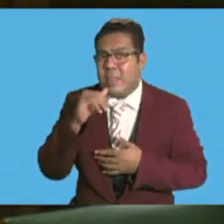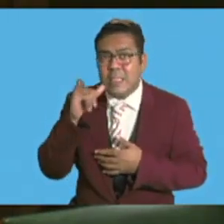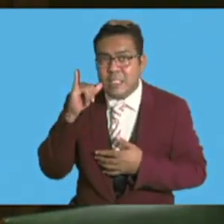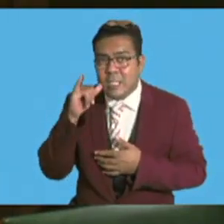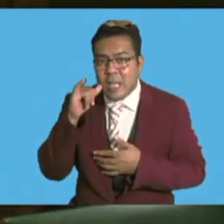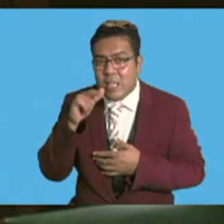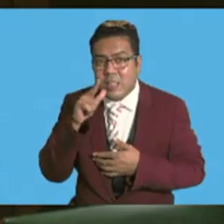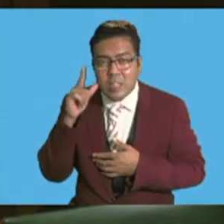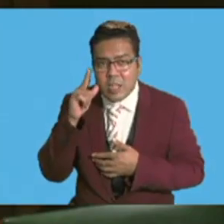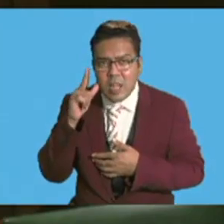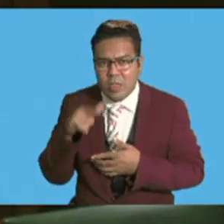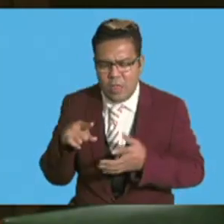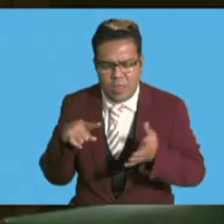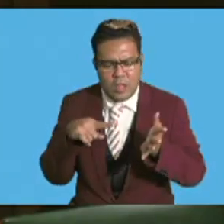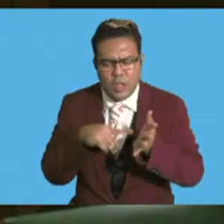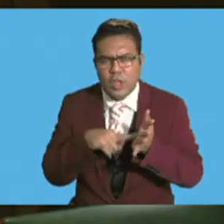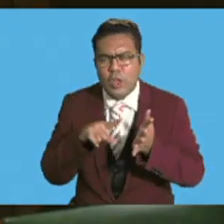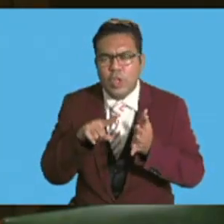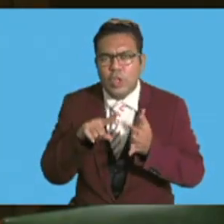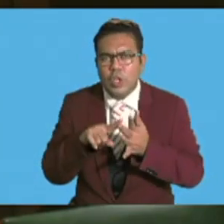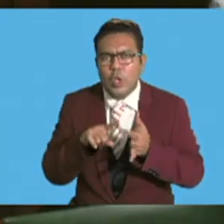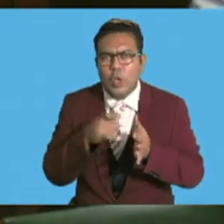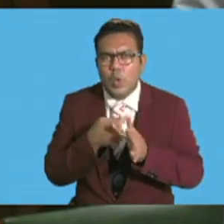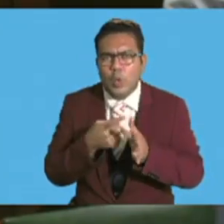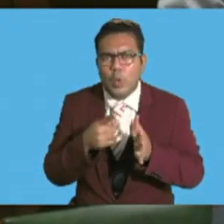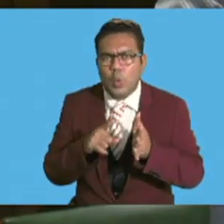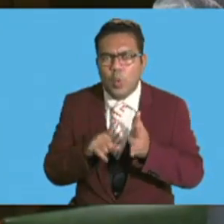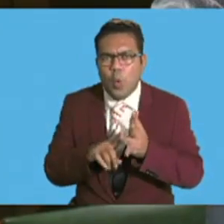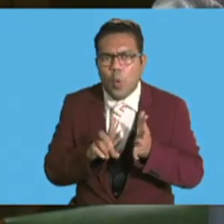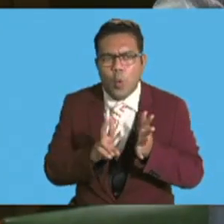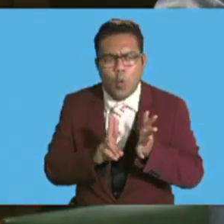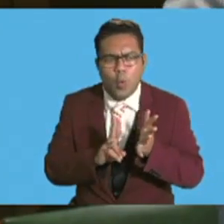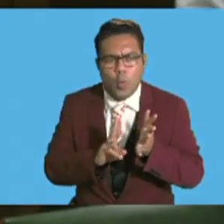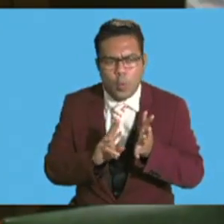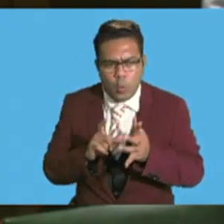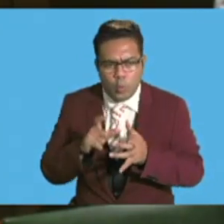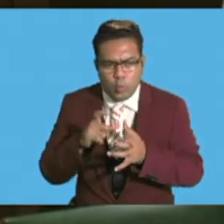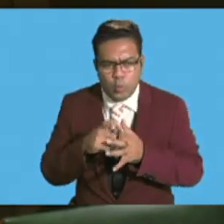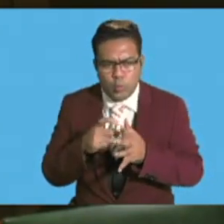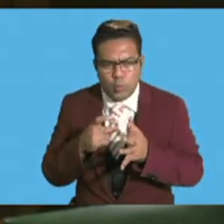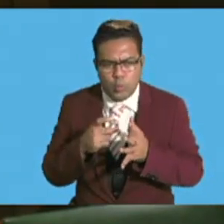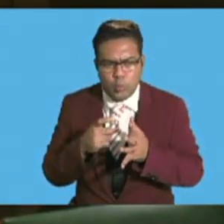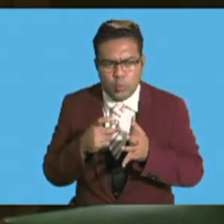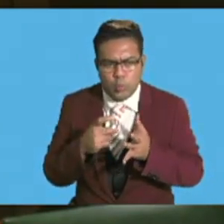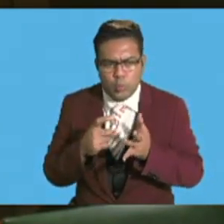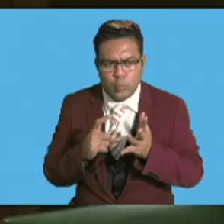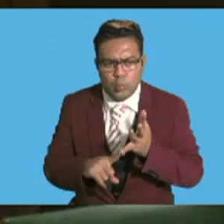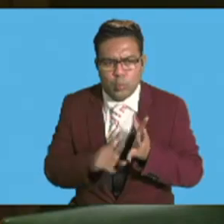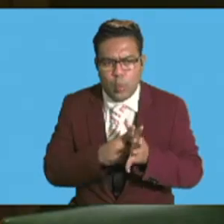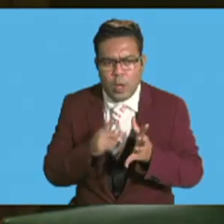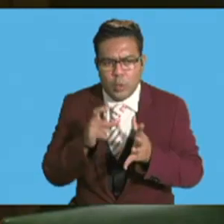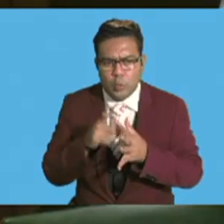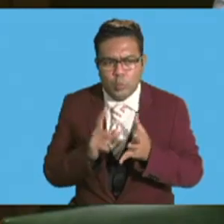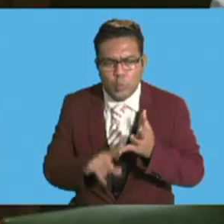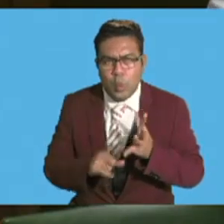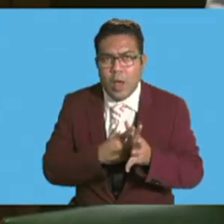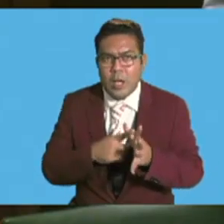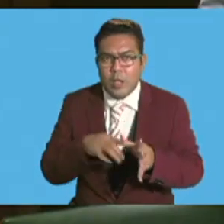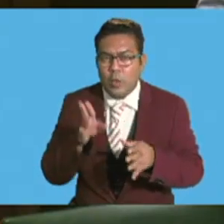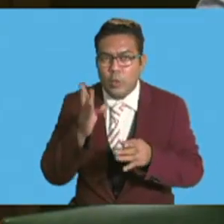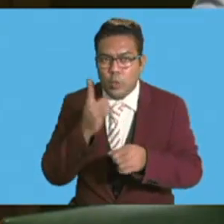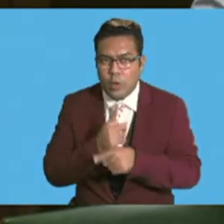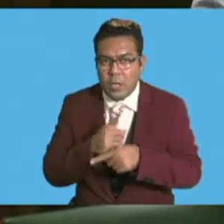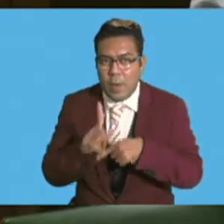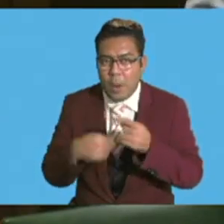Honourable Tikundundu took a bit of time discussing about the door at CWM Hospital. Listen now. Yes, this